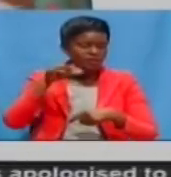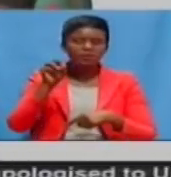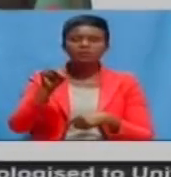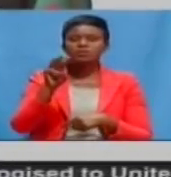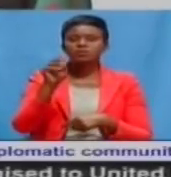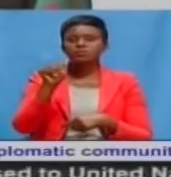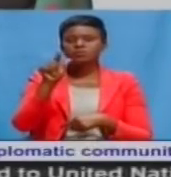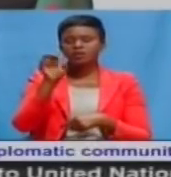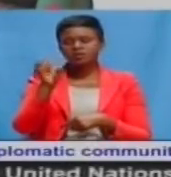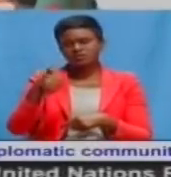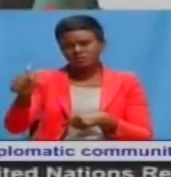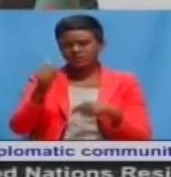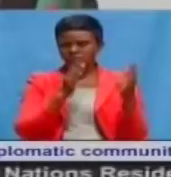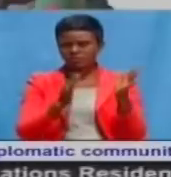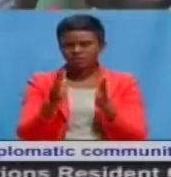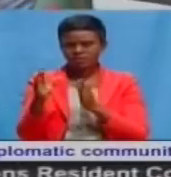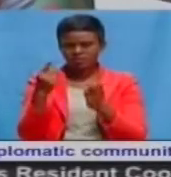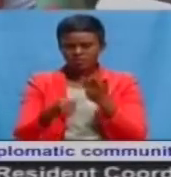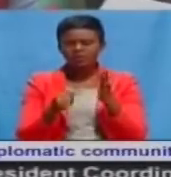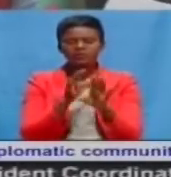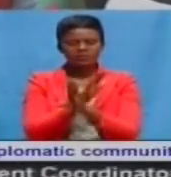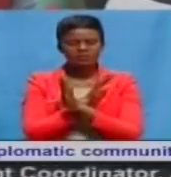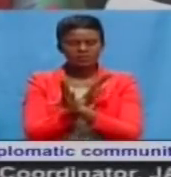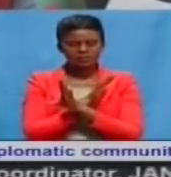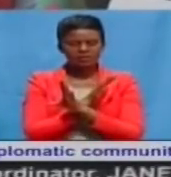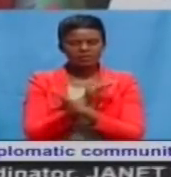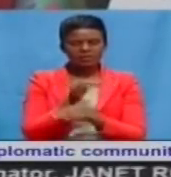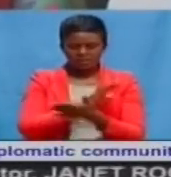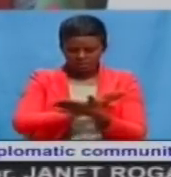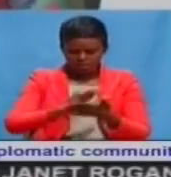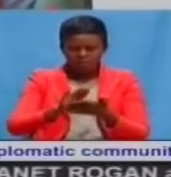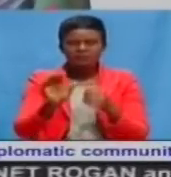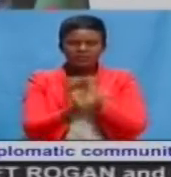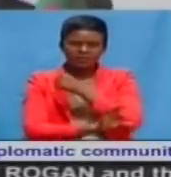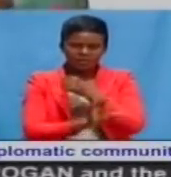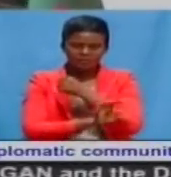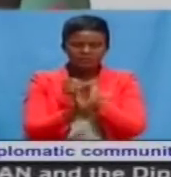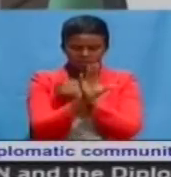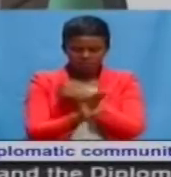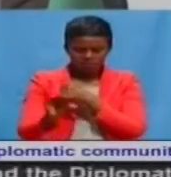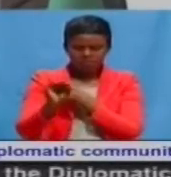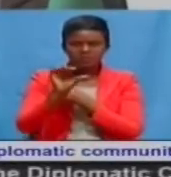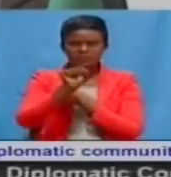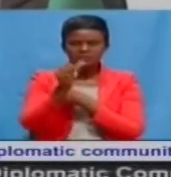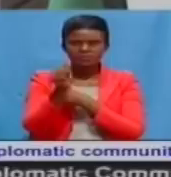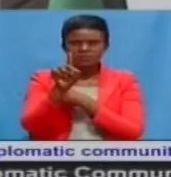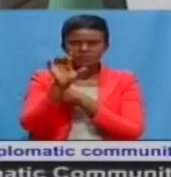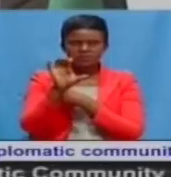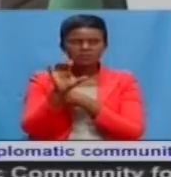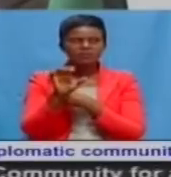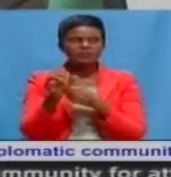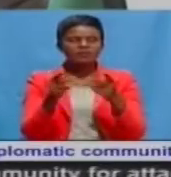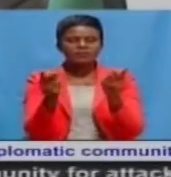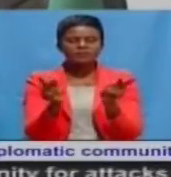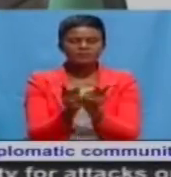Mwale says his desire is to see to it that Zambia becomes the cleanest country in the SADC region. So we thought